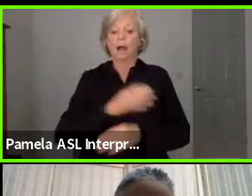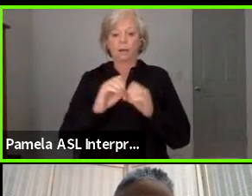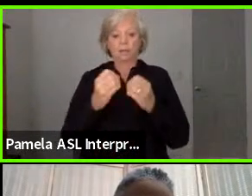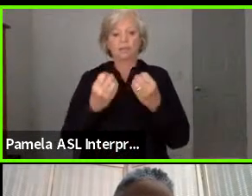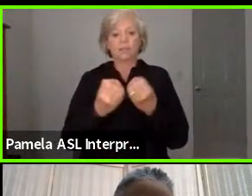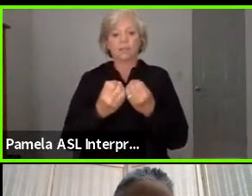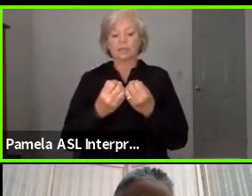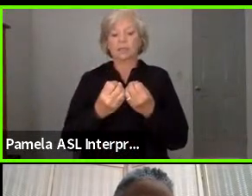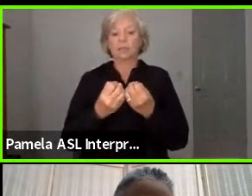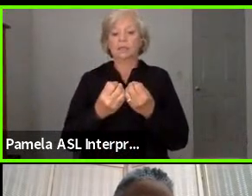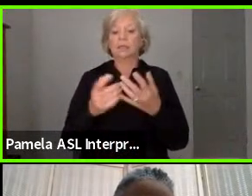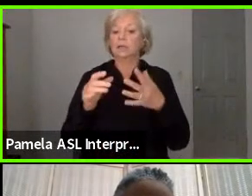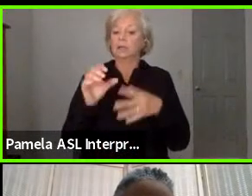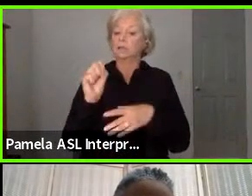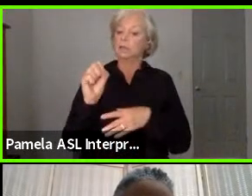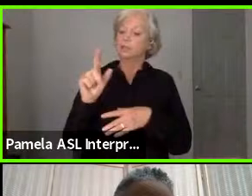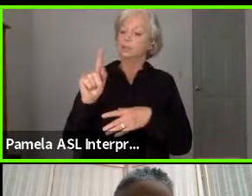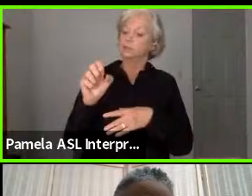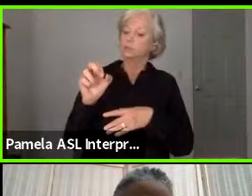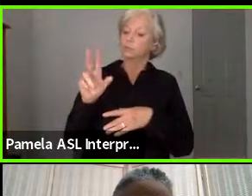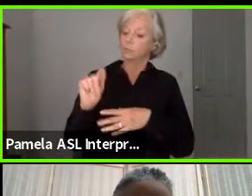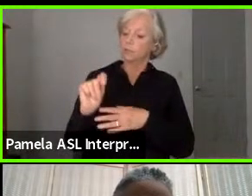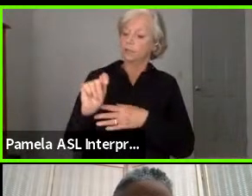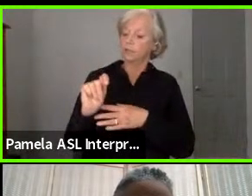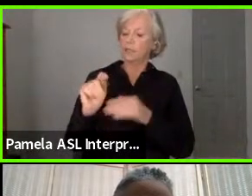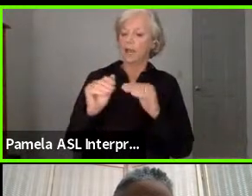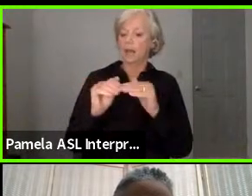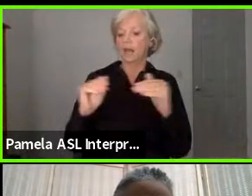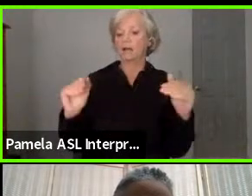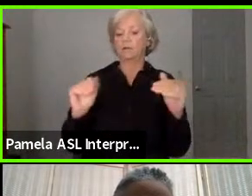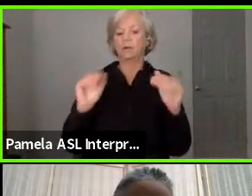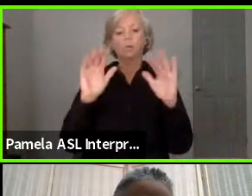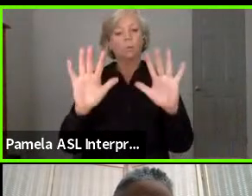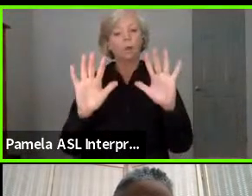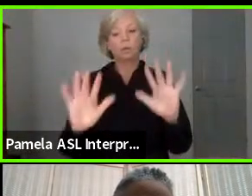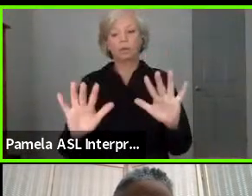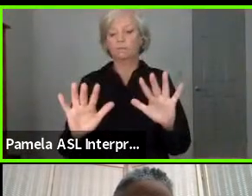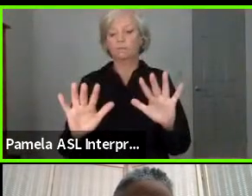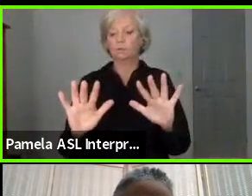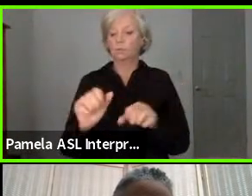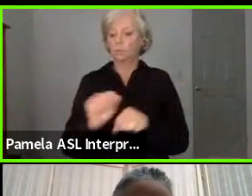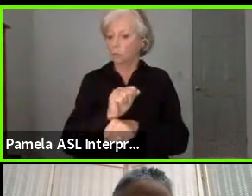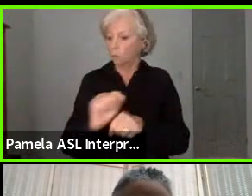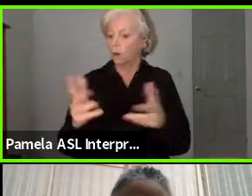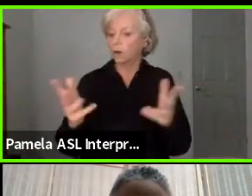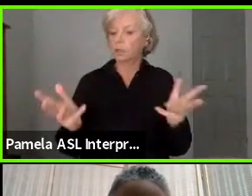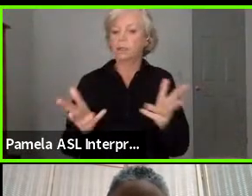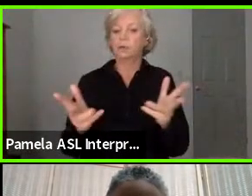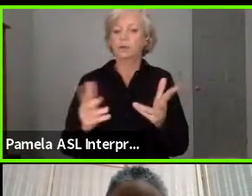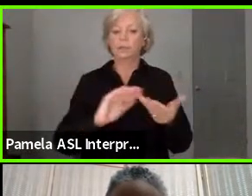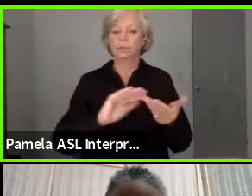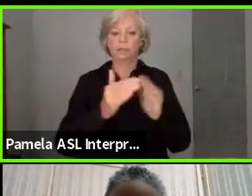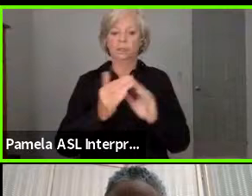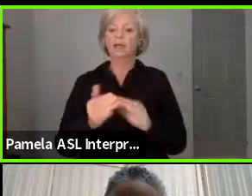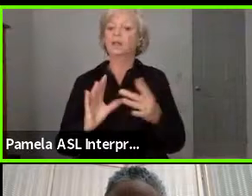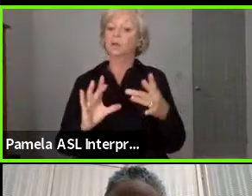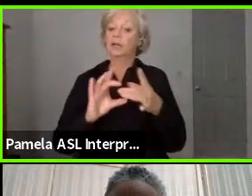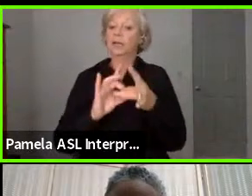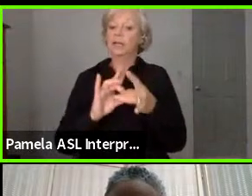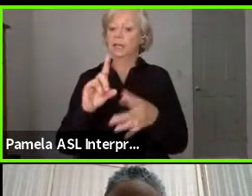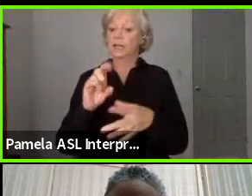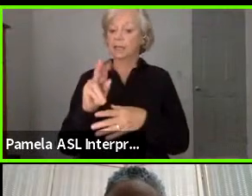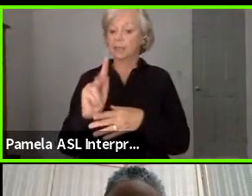health, other organizations who's doing great work on the community. They are the link, especially for